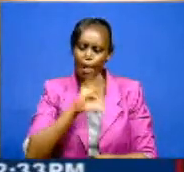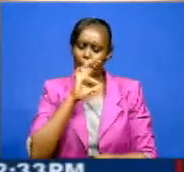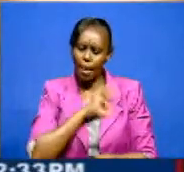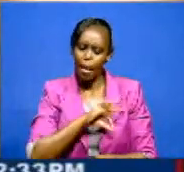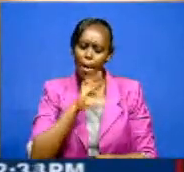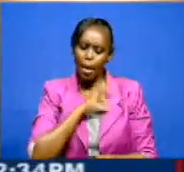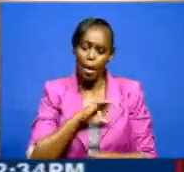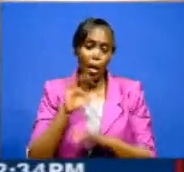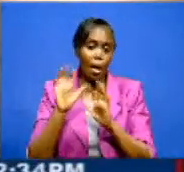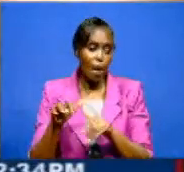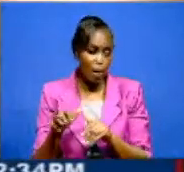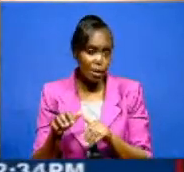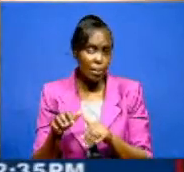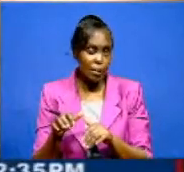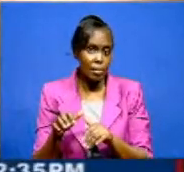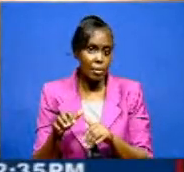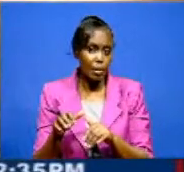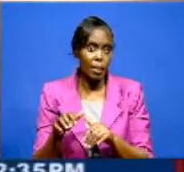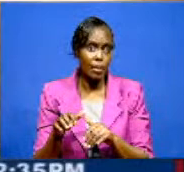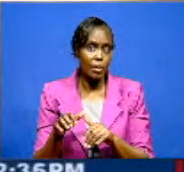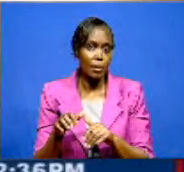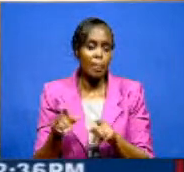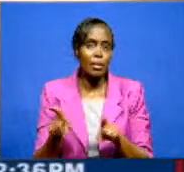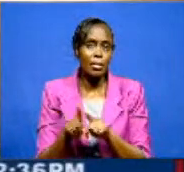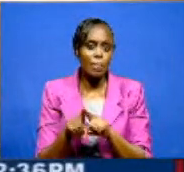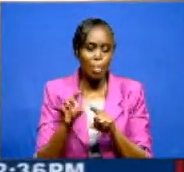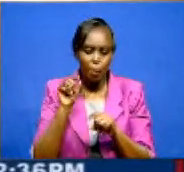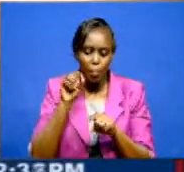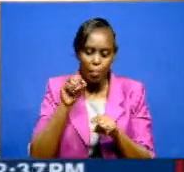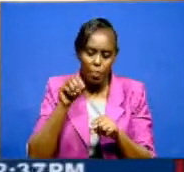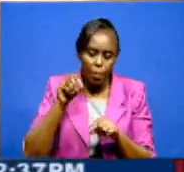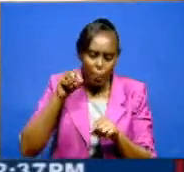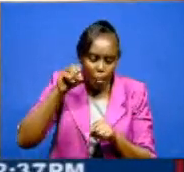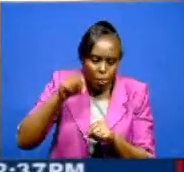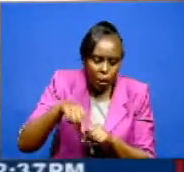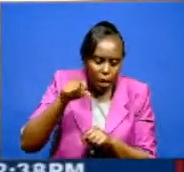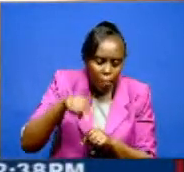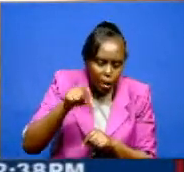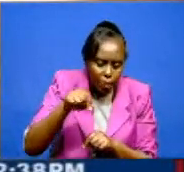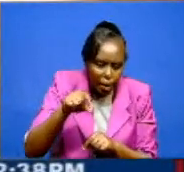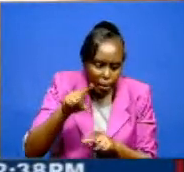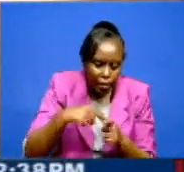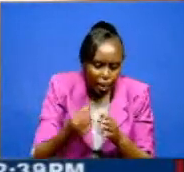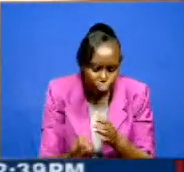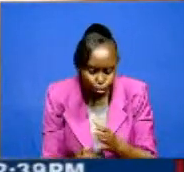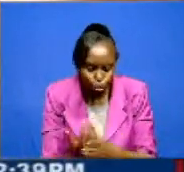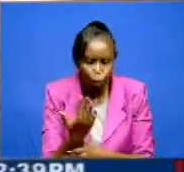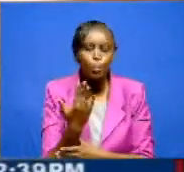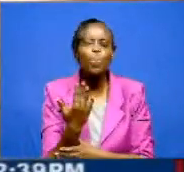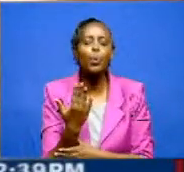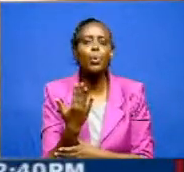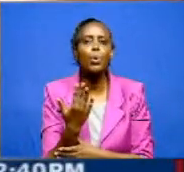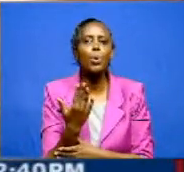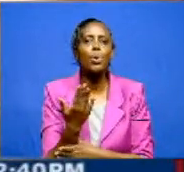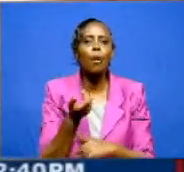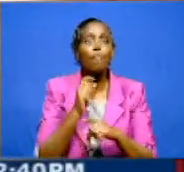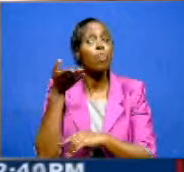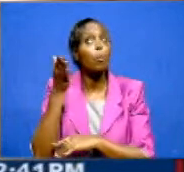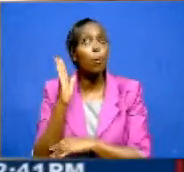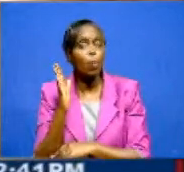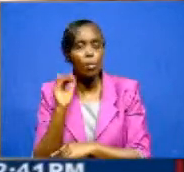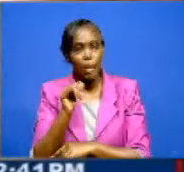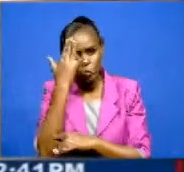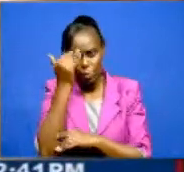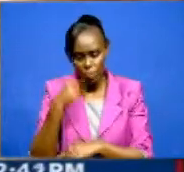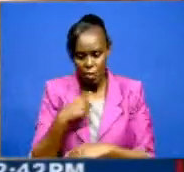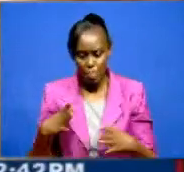it, the results, and just the magic of putting something in the ground and something coming out, you know, it is what God has given us. And that's why today